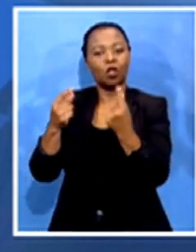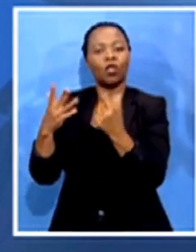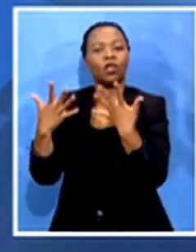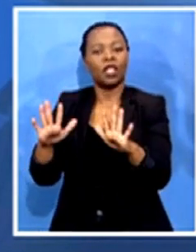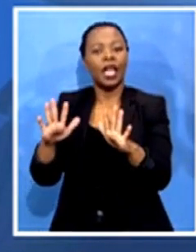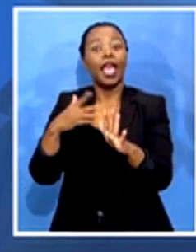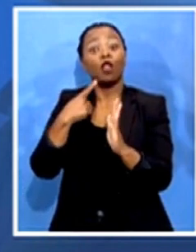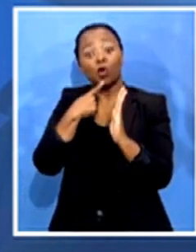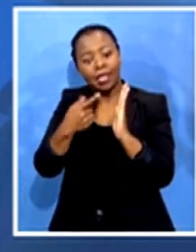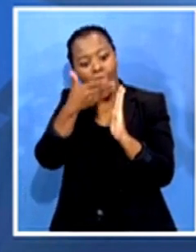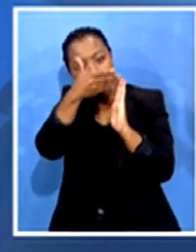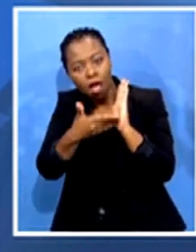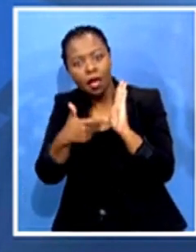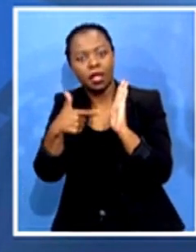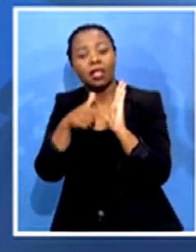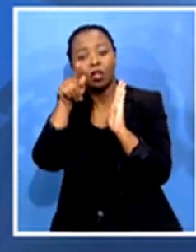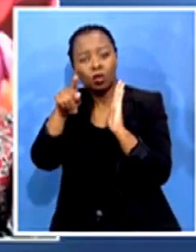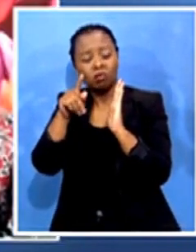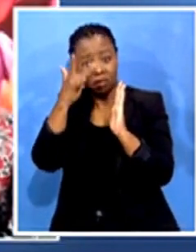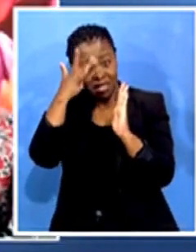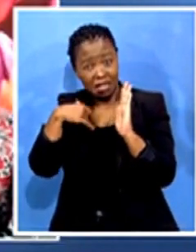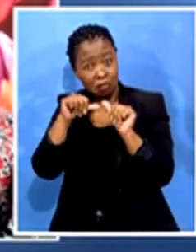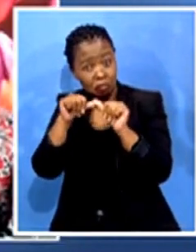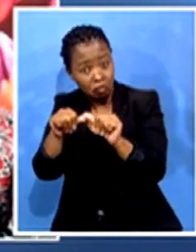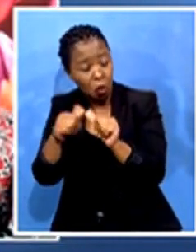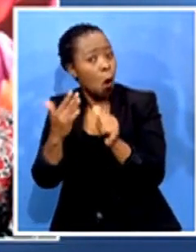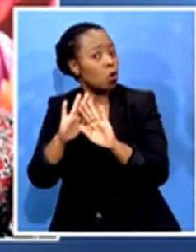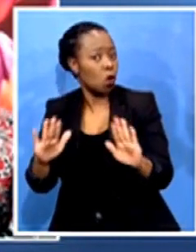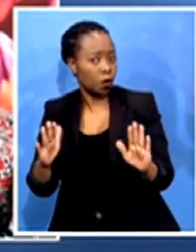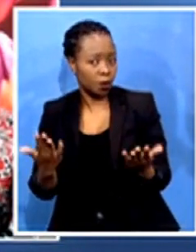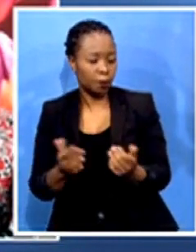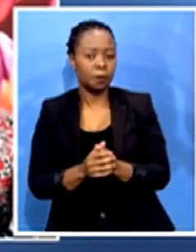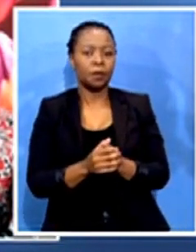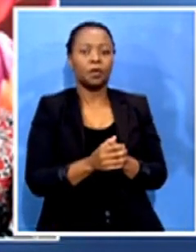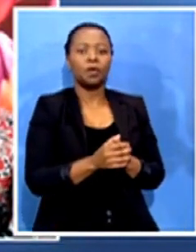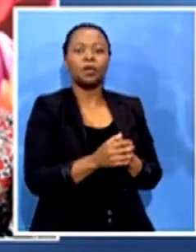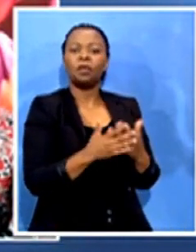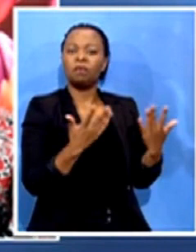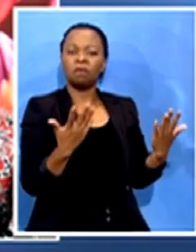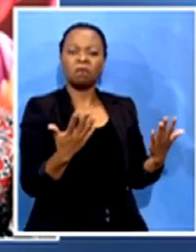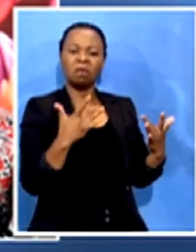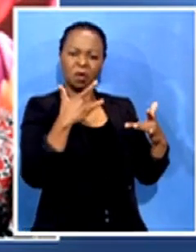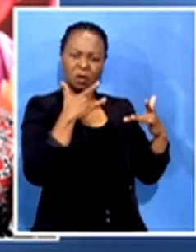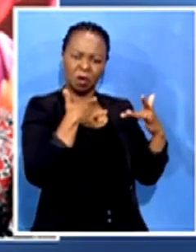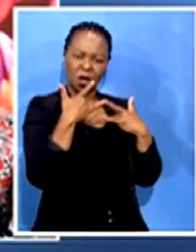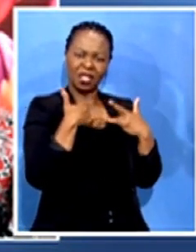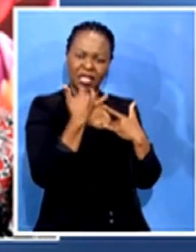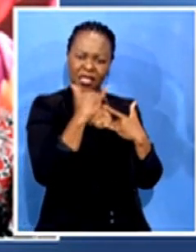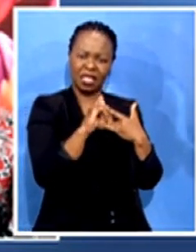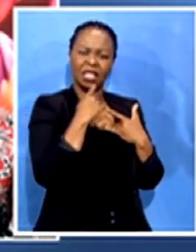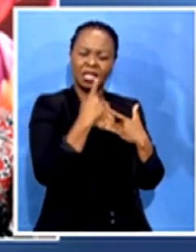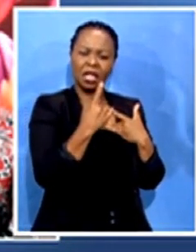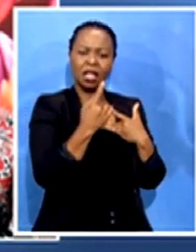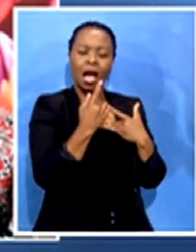still continues to exist or not. There's also a concern that this reapplication process takes